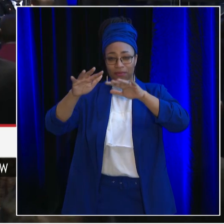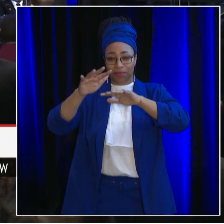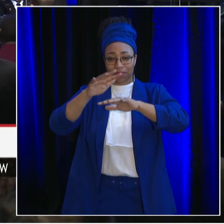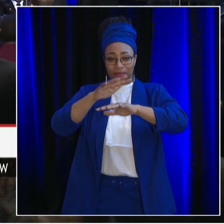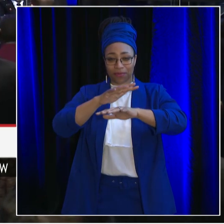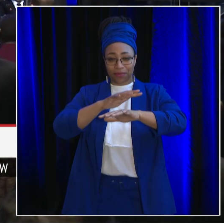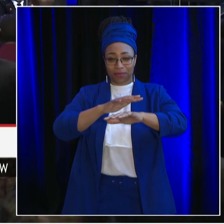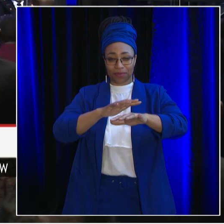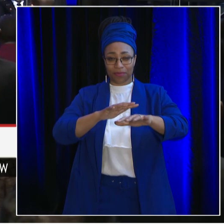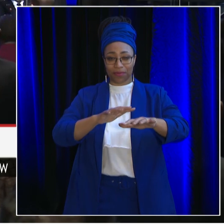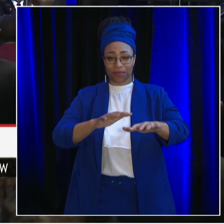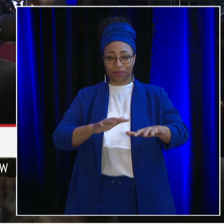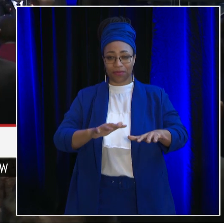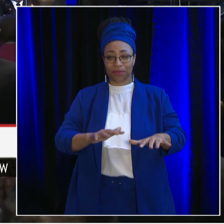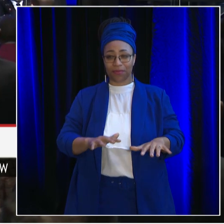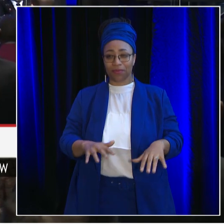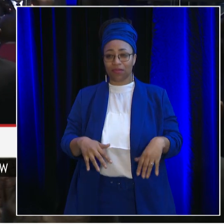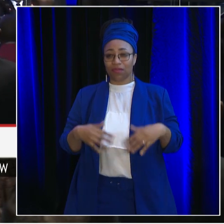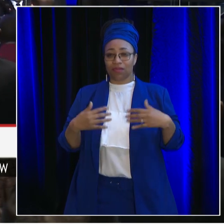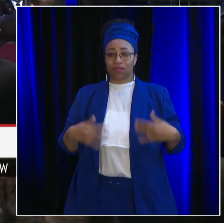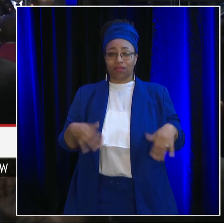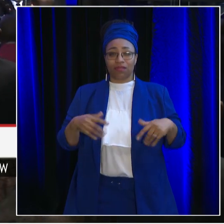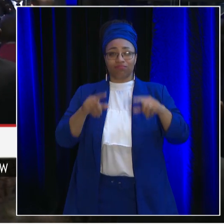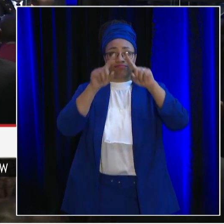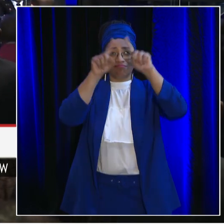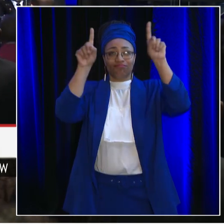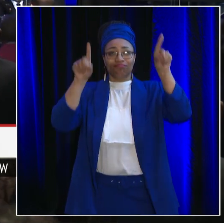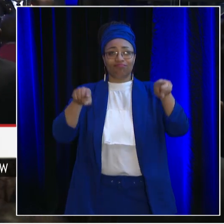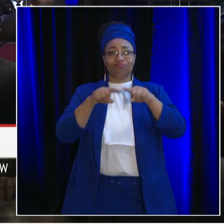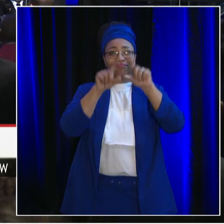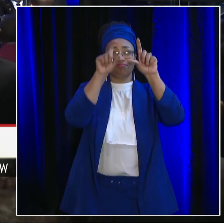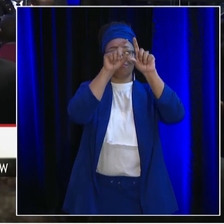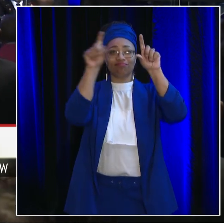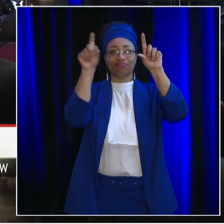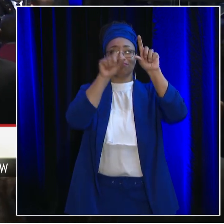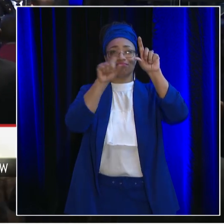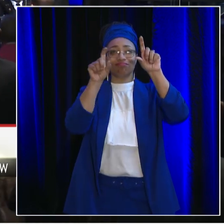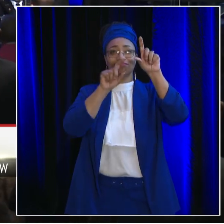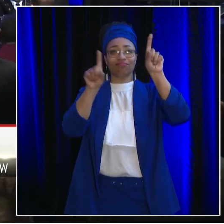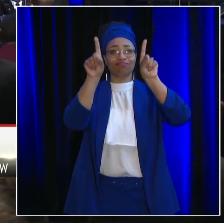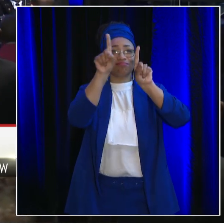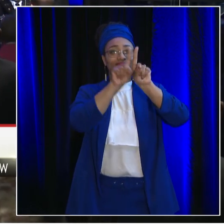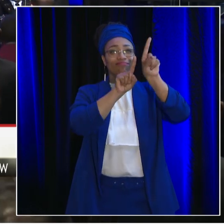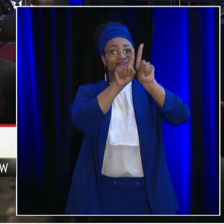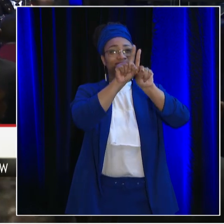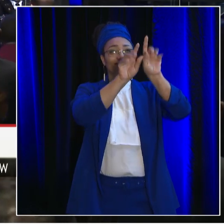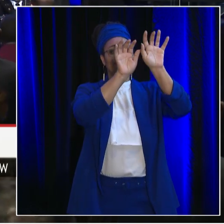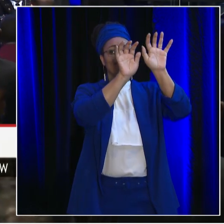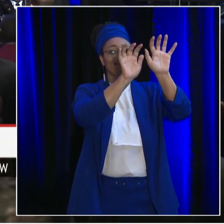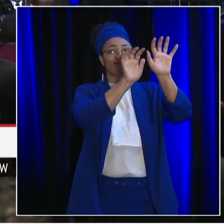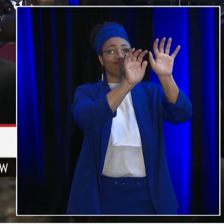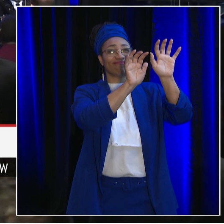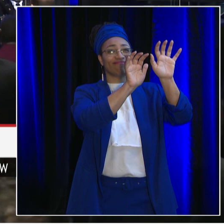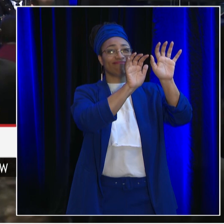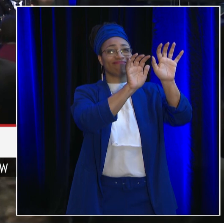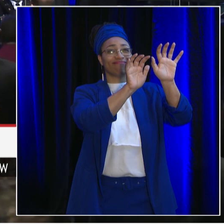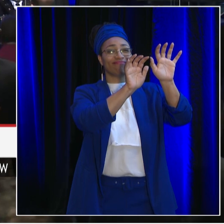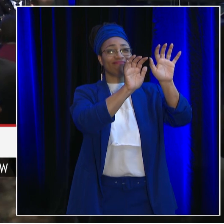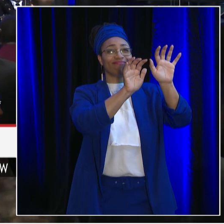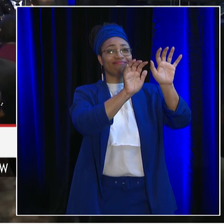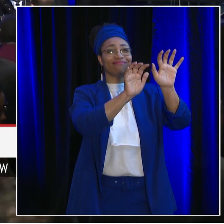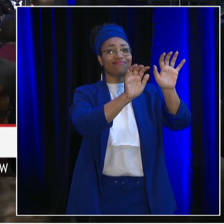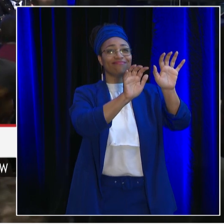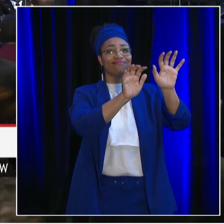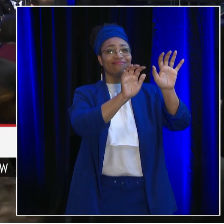gleaming, whose broad stripes and bright stars